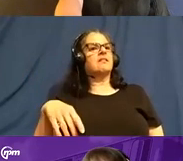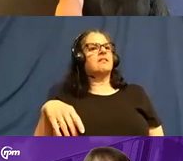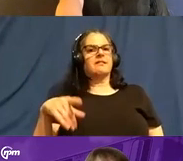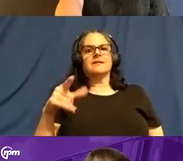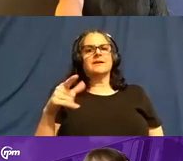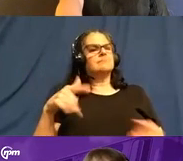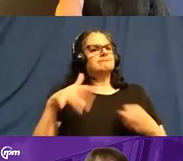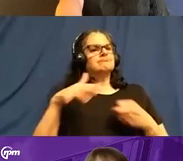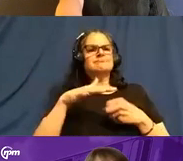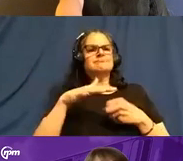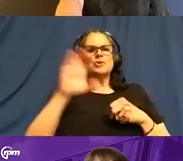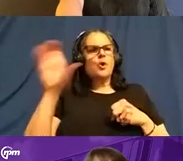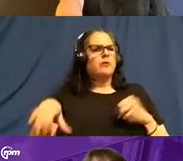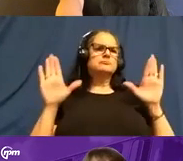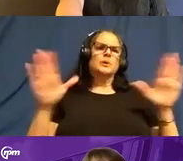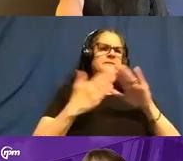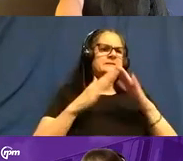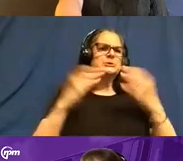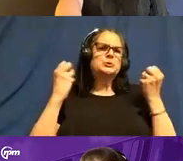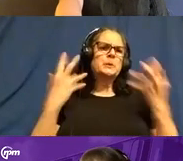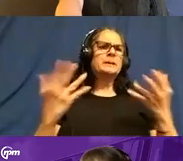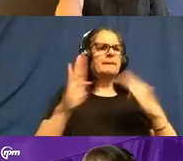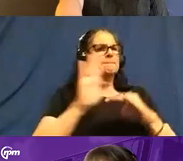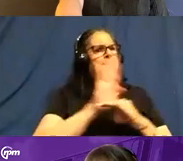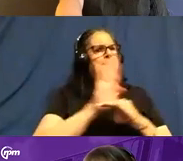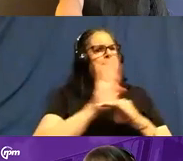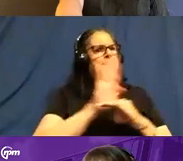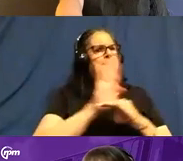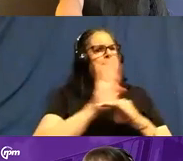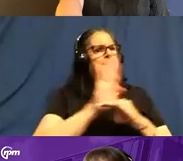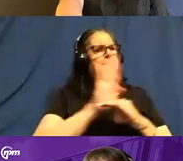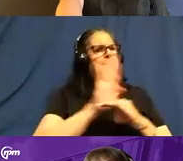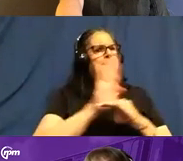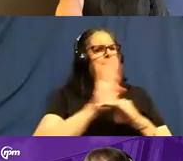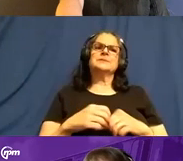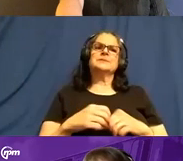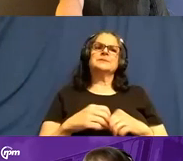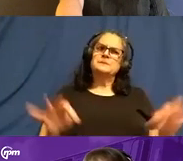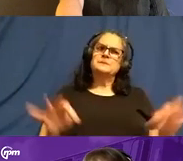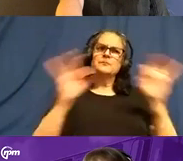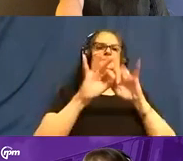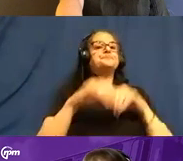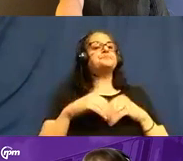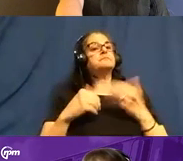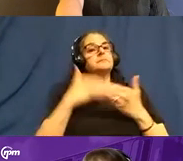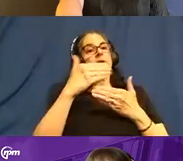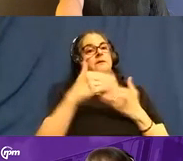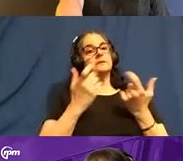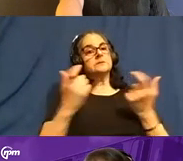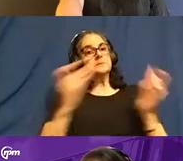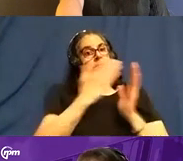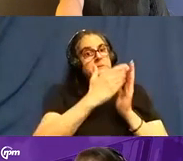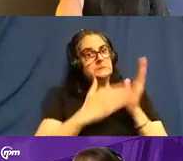a big part of what we're doing. The next big piece of this will be registering businesses later